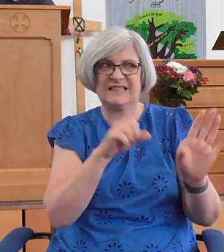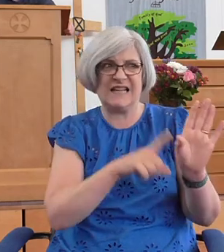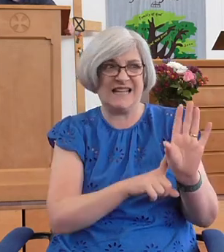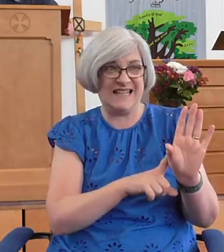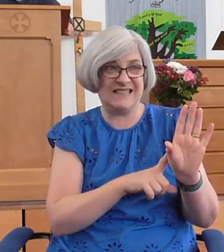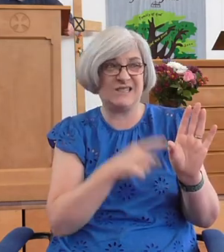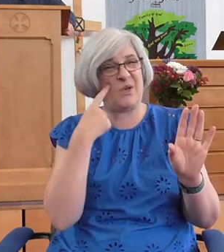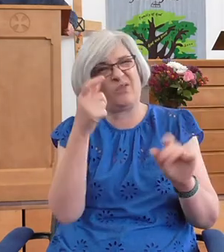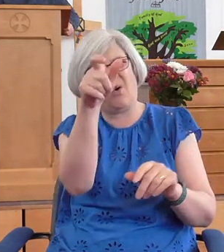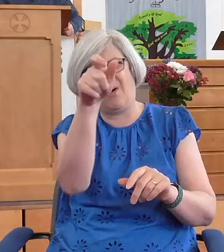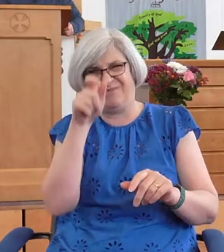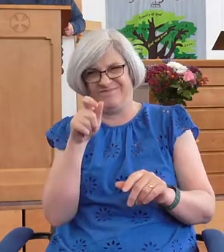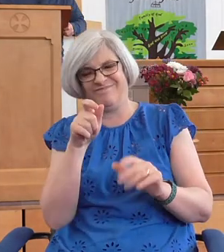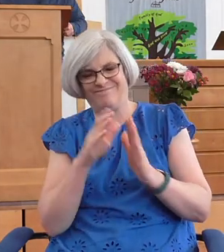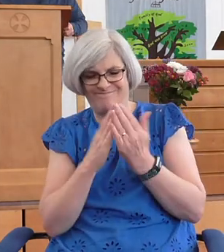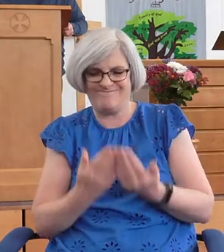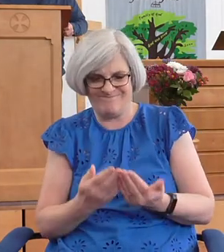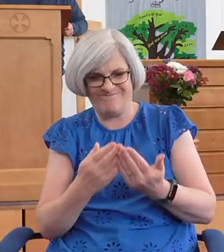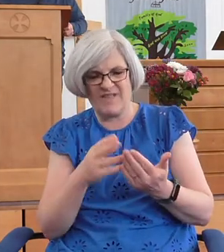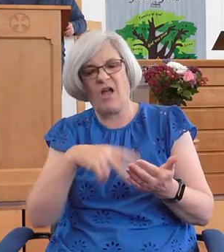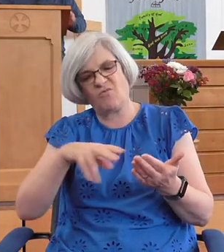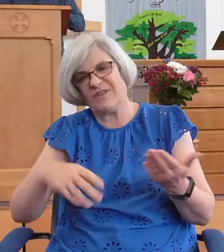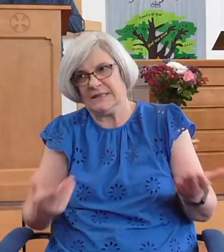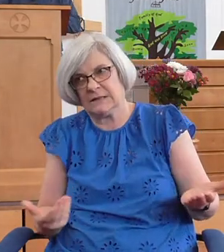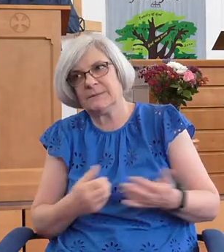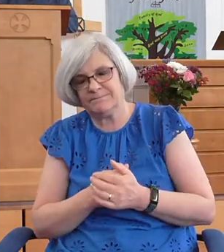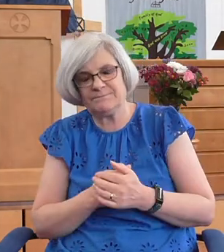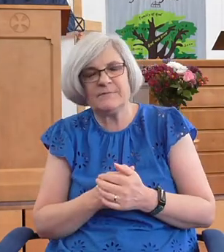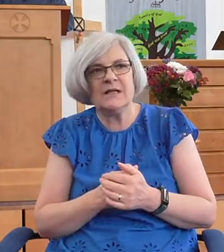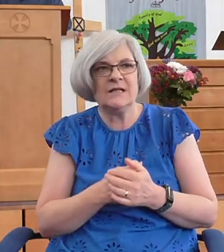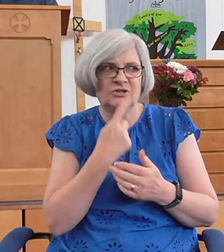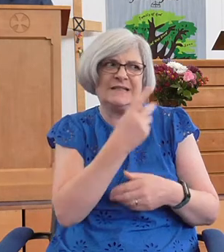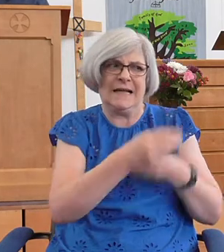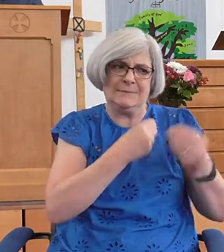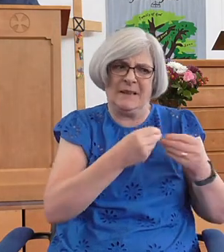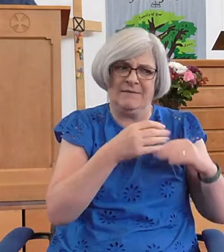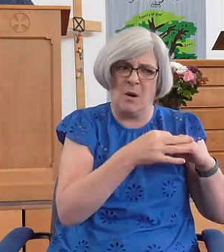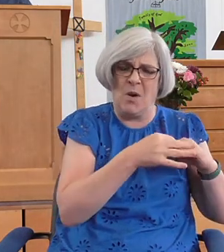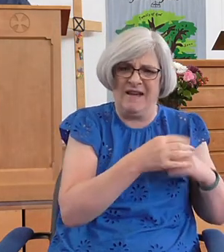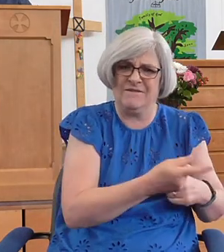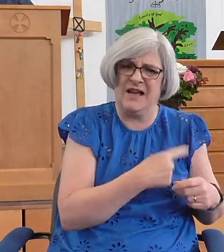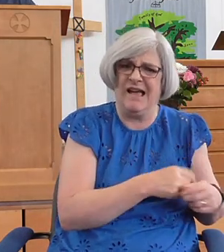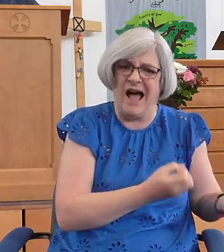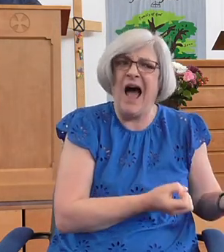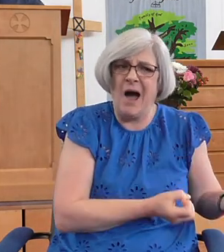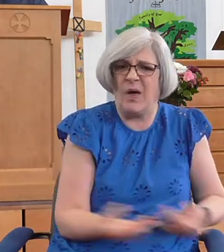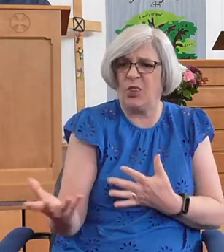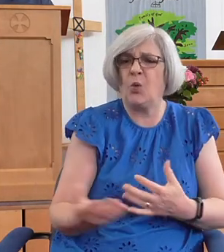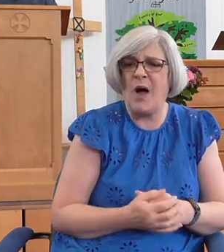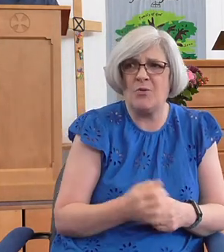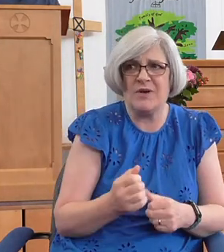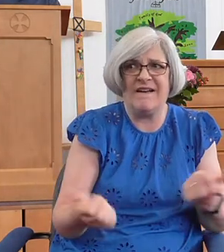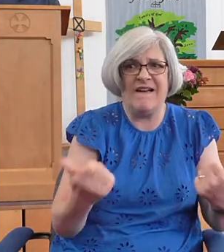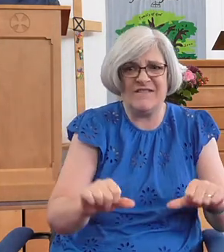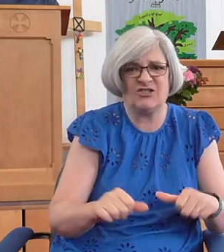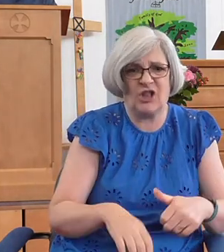read it again before disposing of it, dear, since my wife's been at me to get rid of some books.